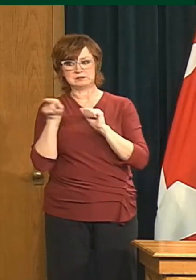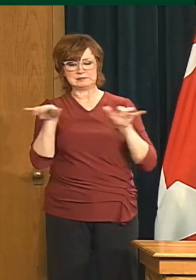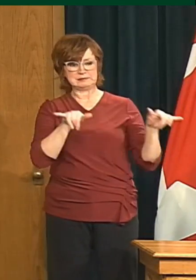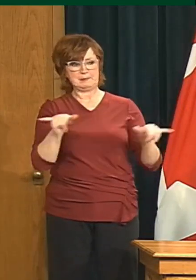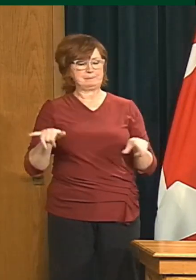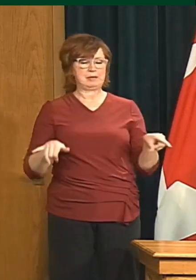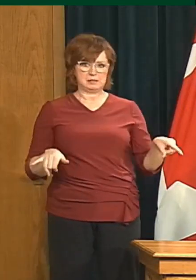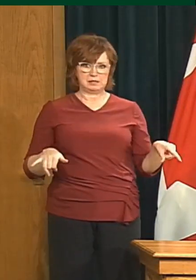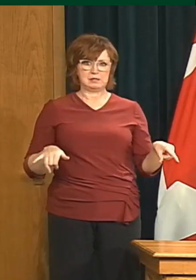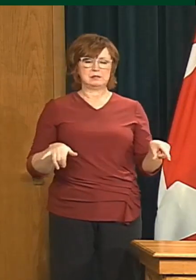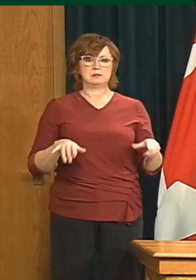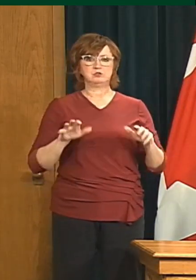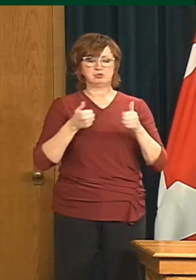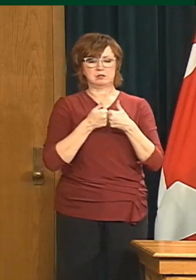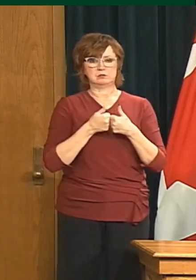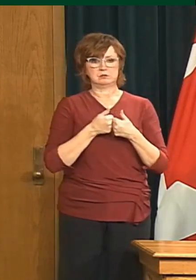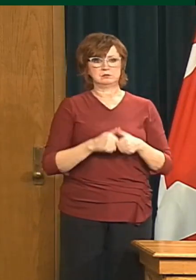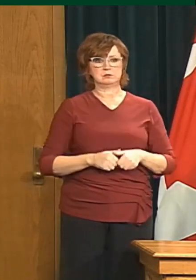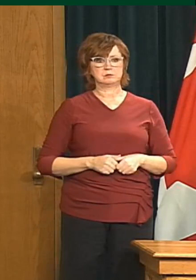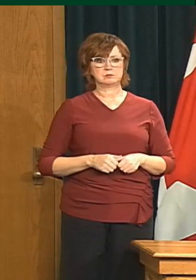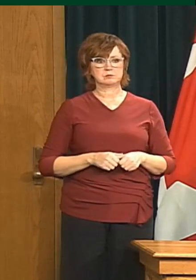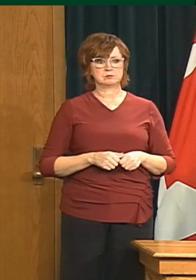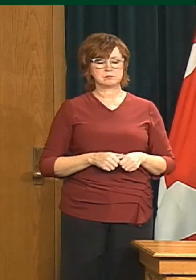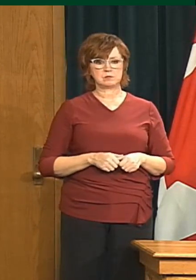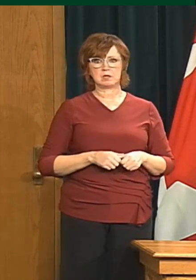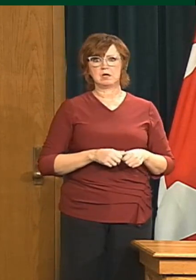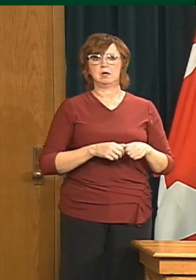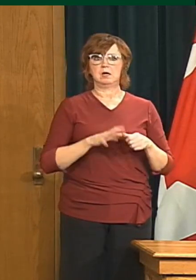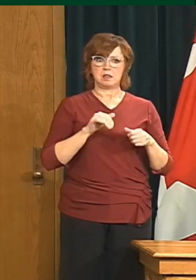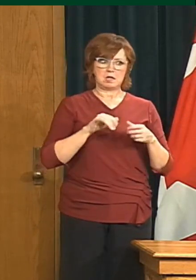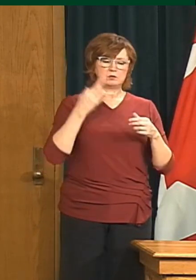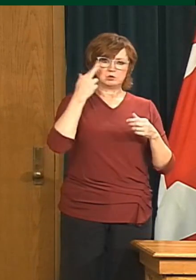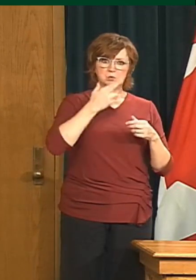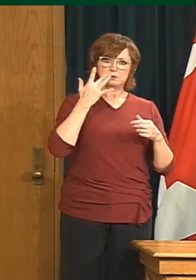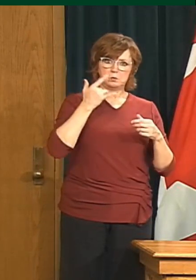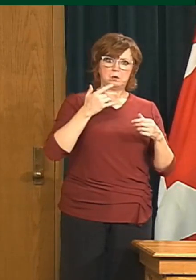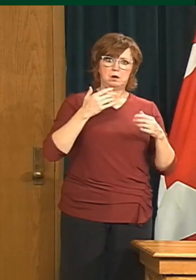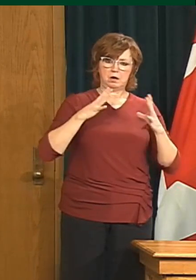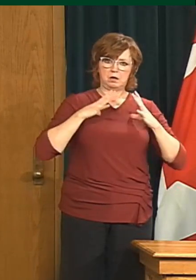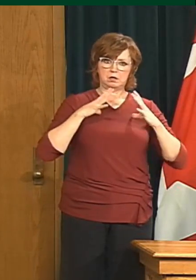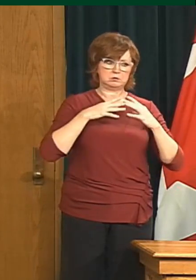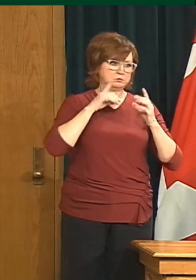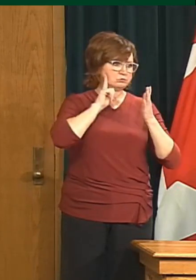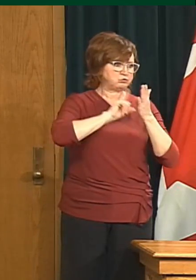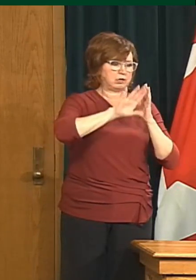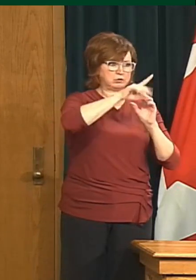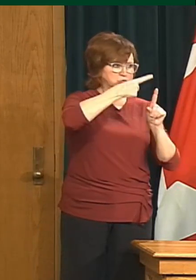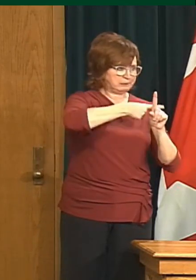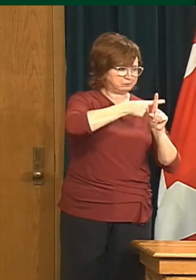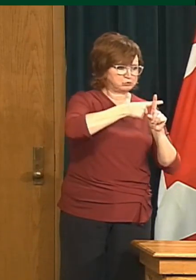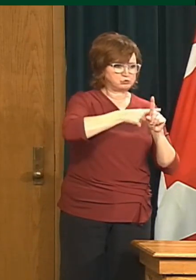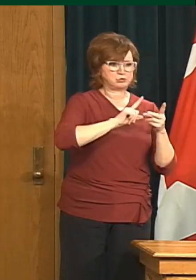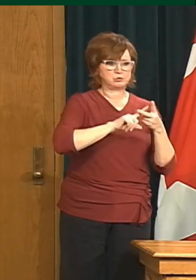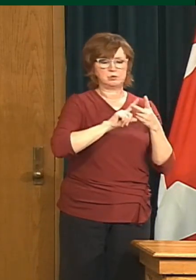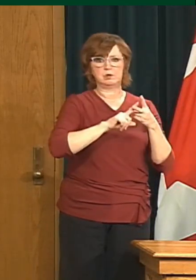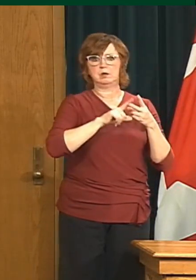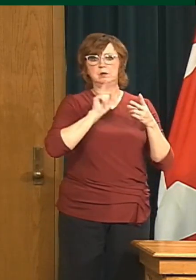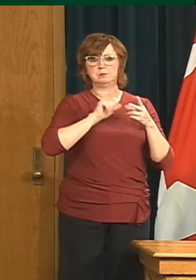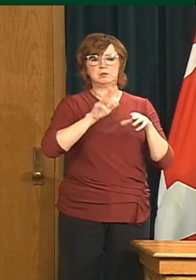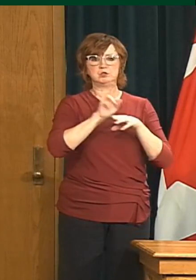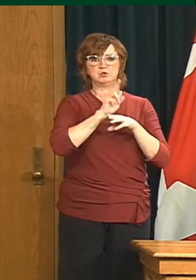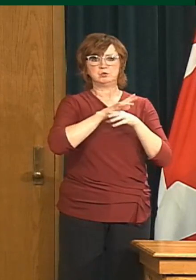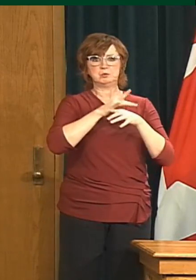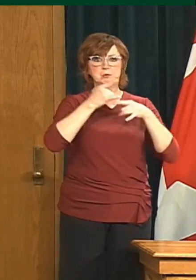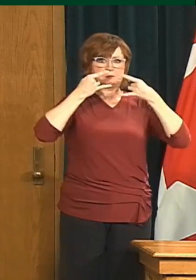put in place, like twice a day health checks, health screenings, and constant mask use, we think will further minimize